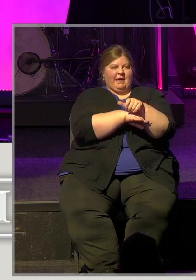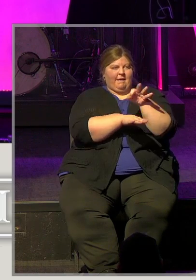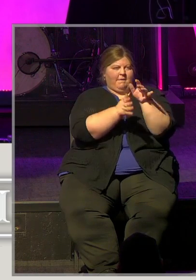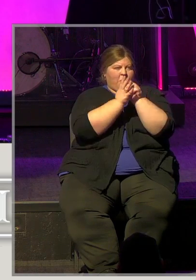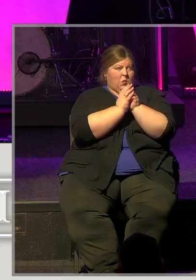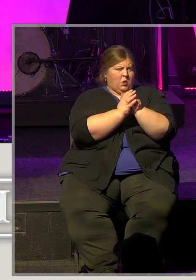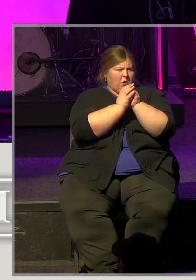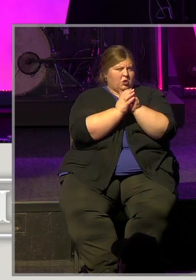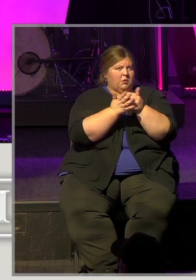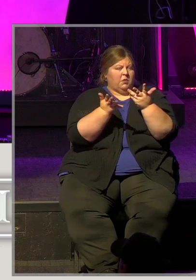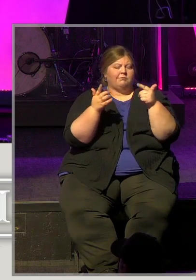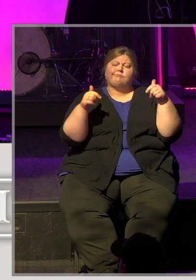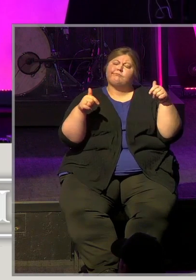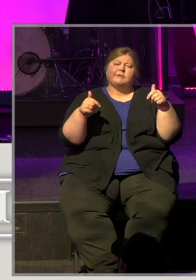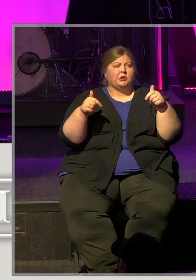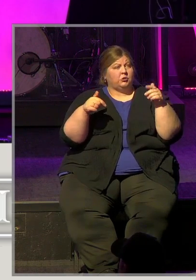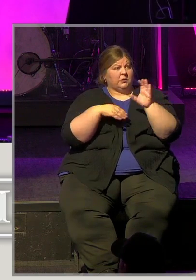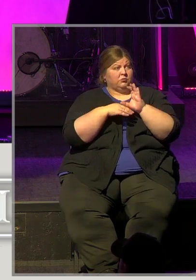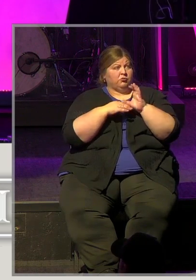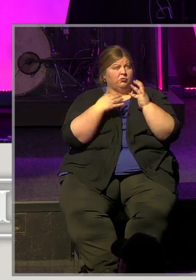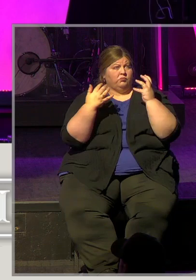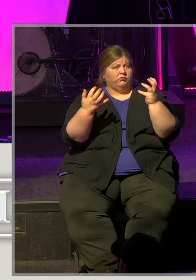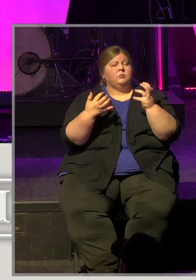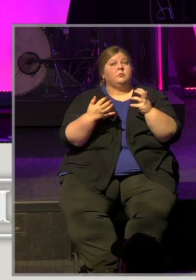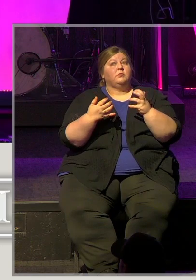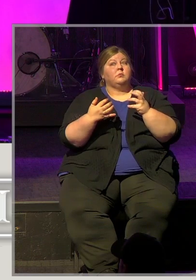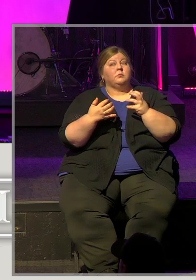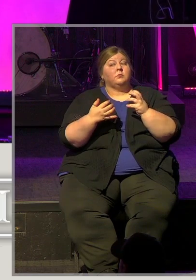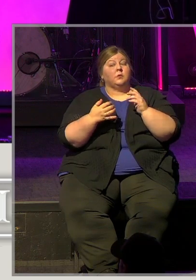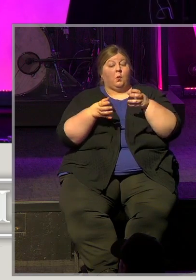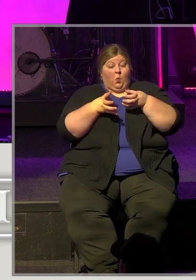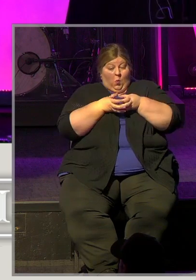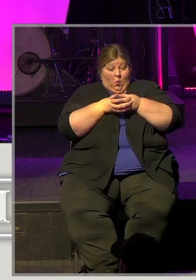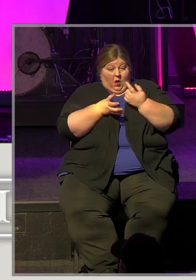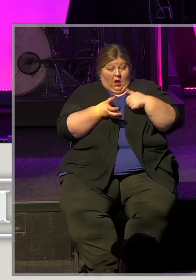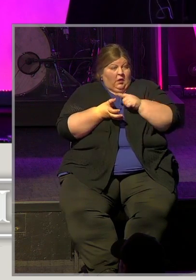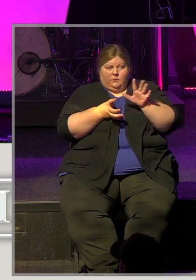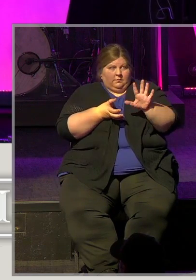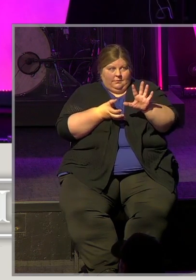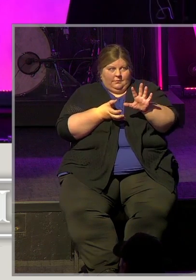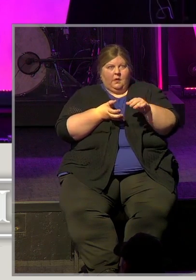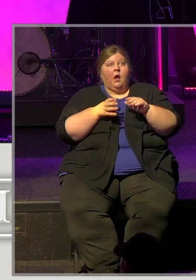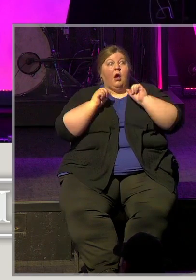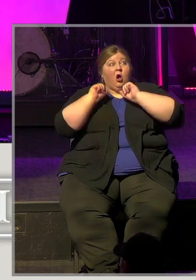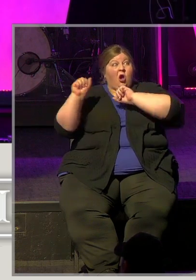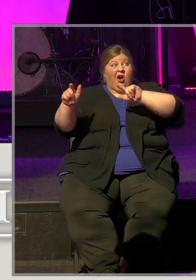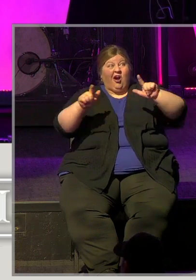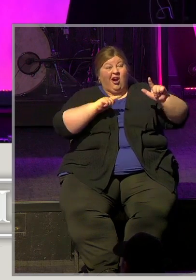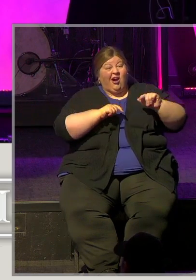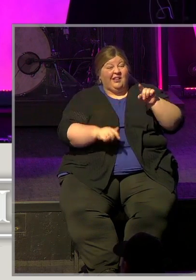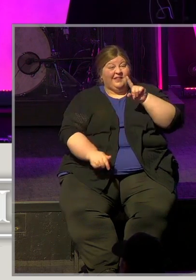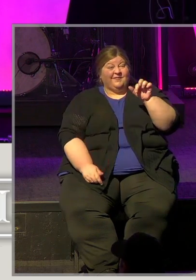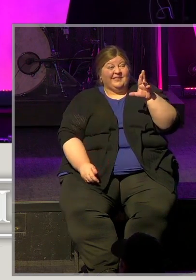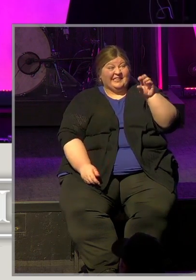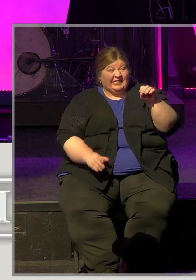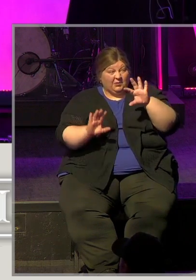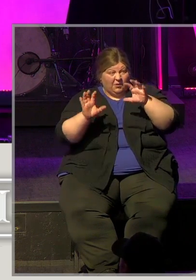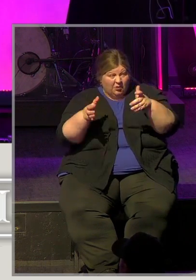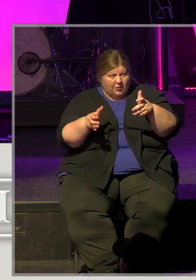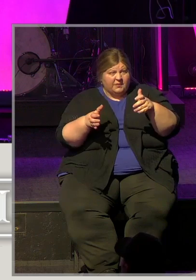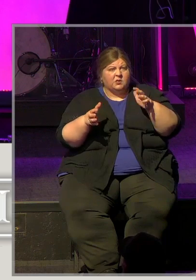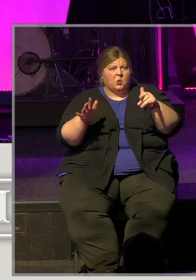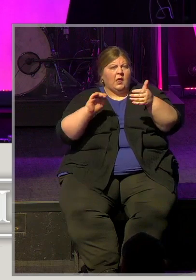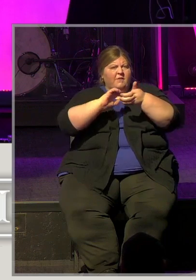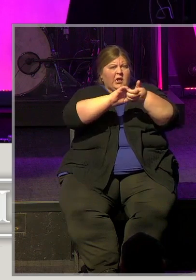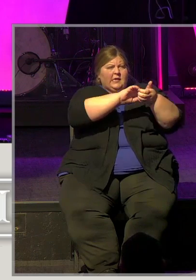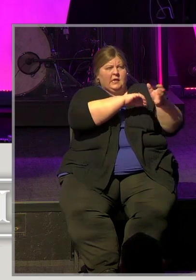just going to be here at Frontline, but it's not just for our church, it's for the Zero Collective. So there's going to be our sister churches are joining